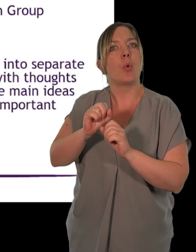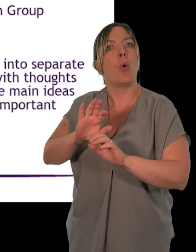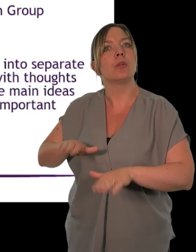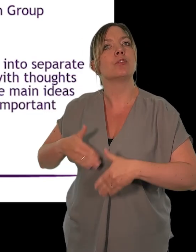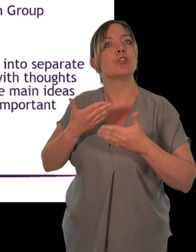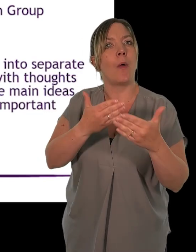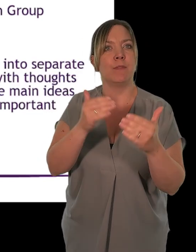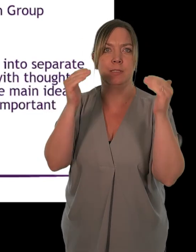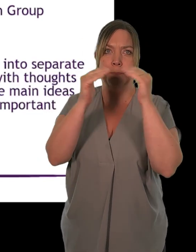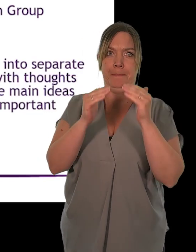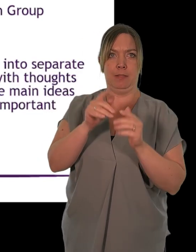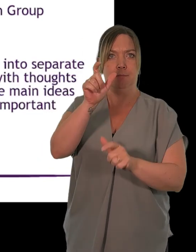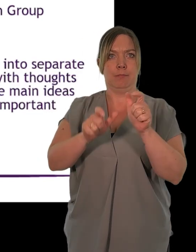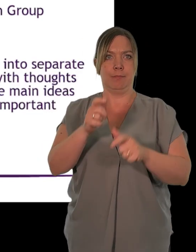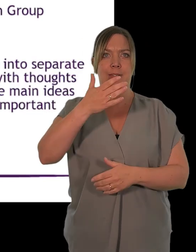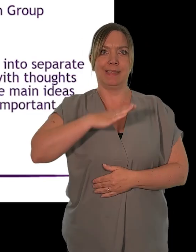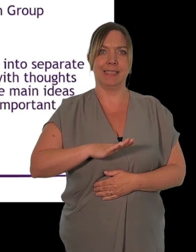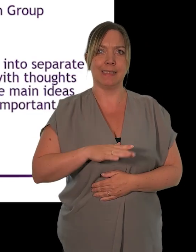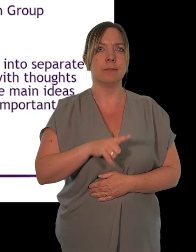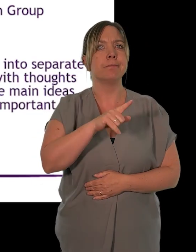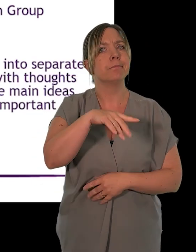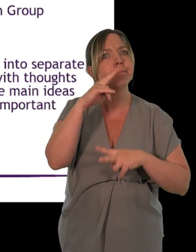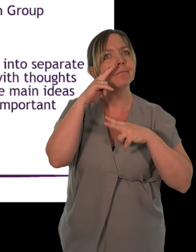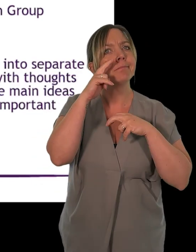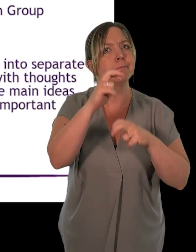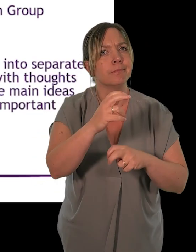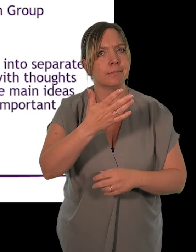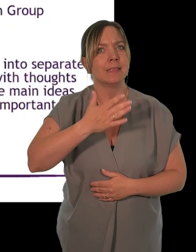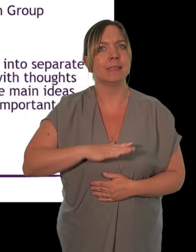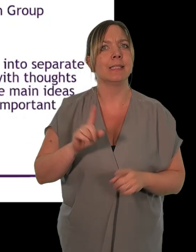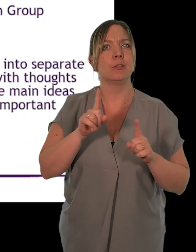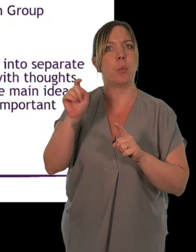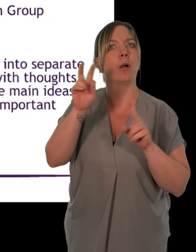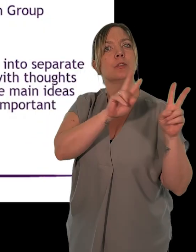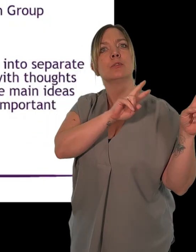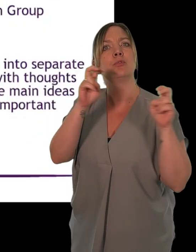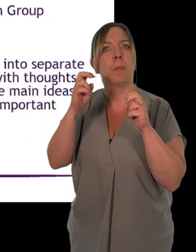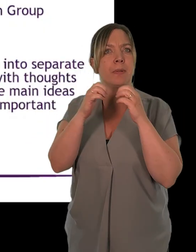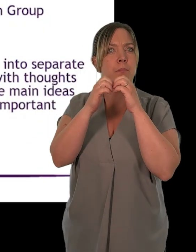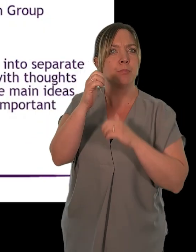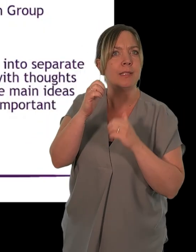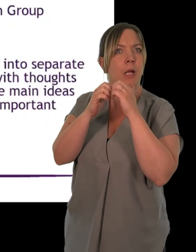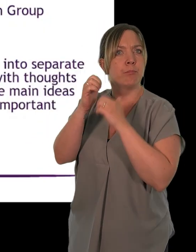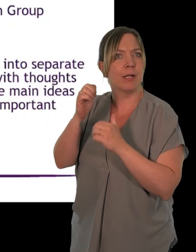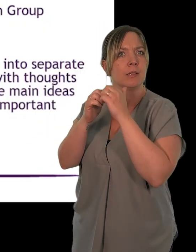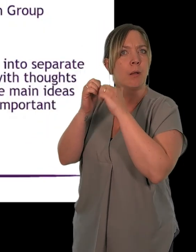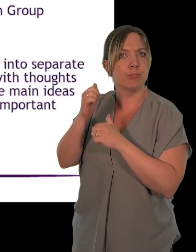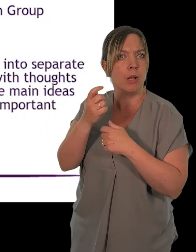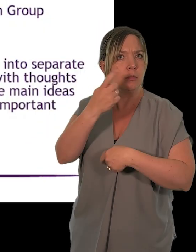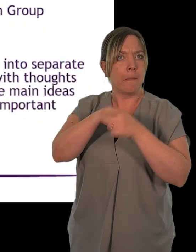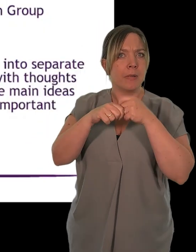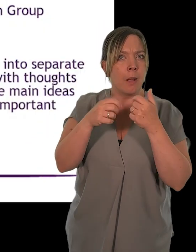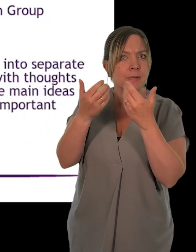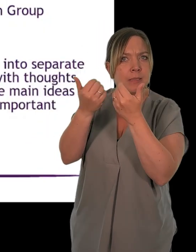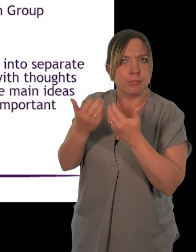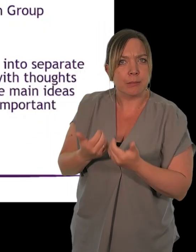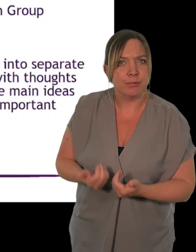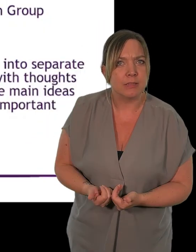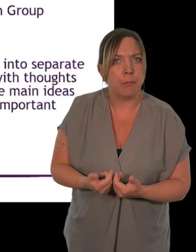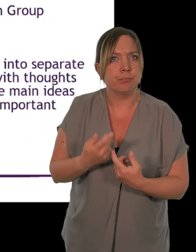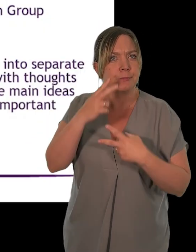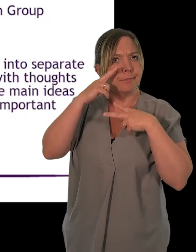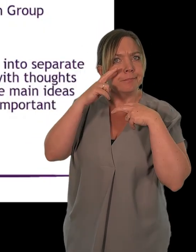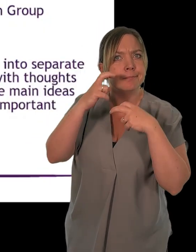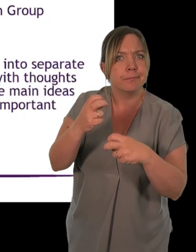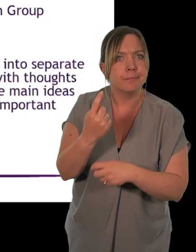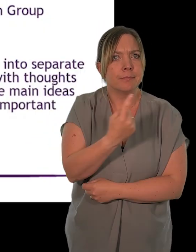important. Before you can answer this question, you should check that you understand the rational approach to strategy formulation, that